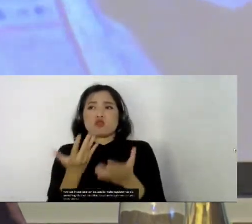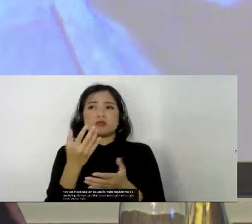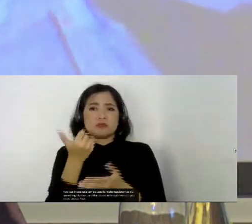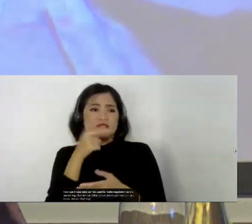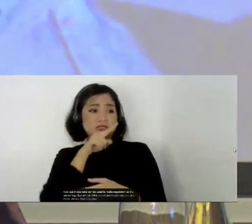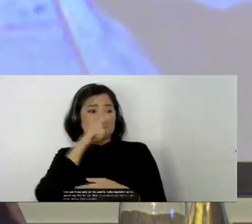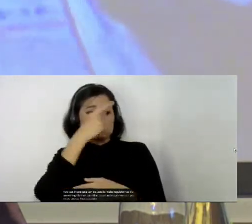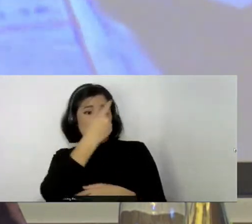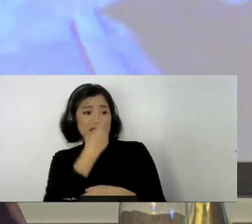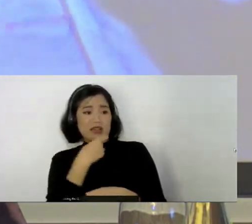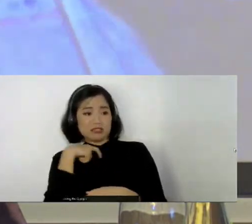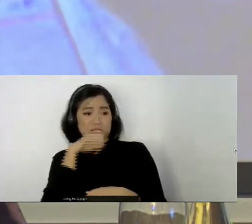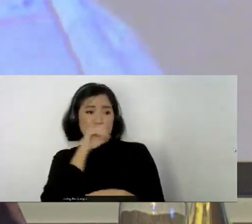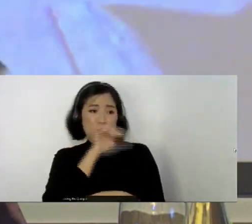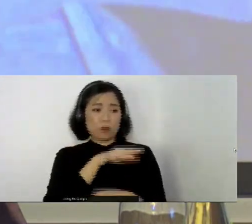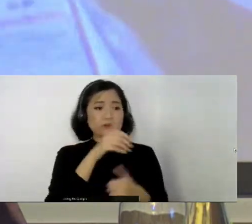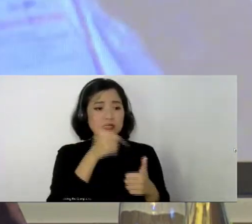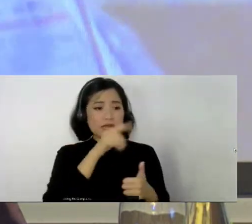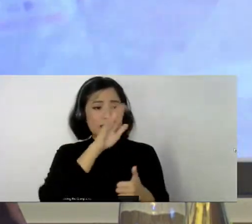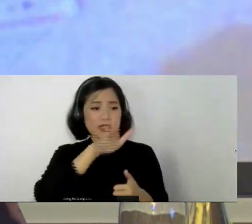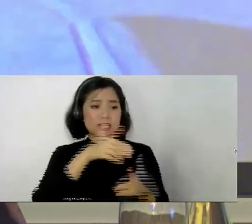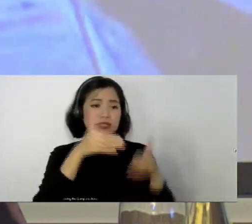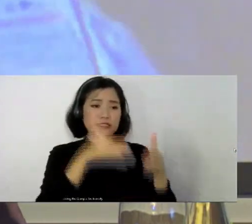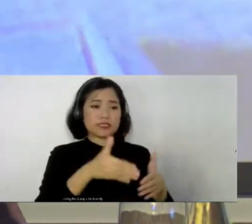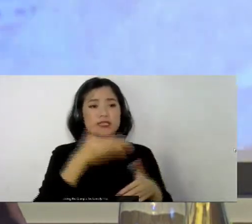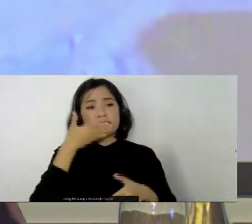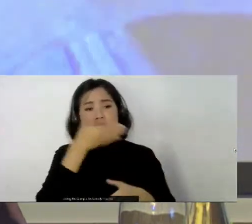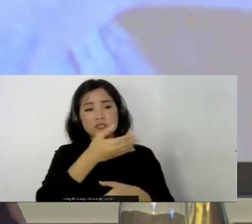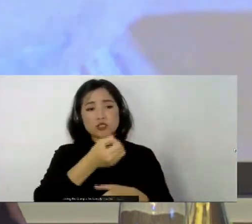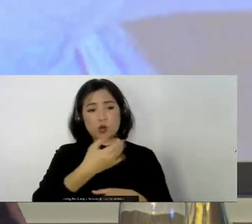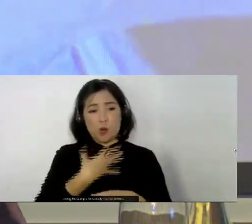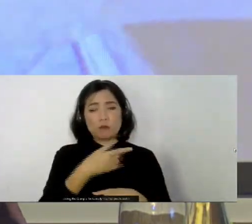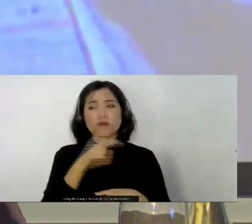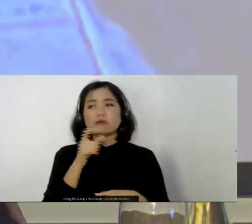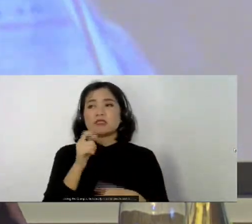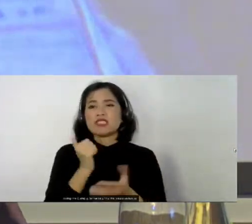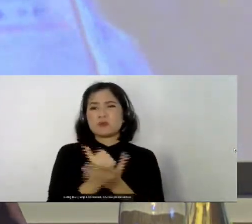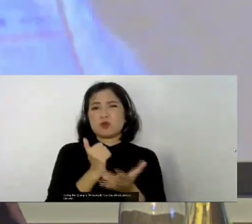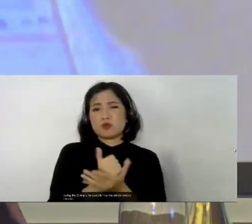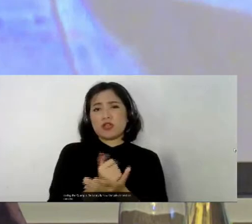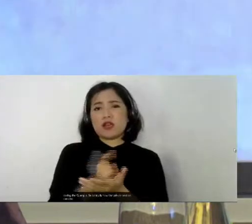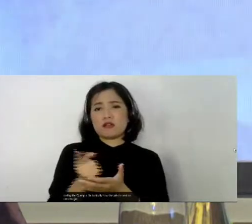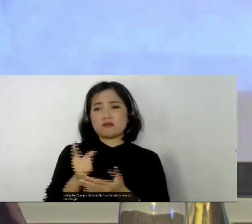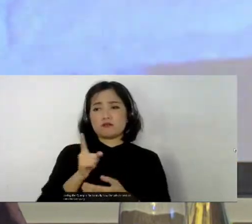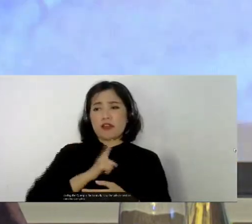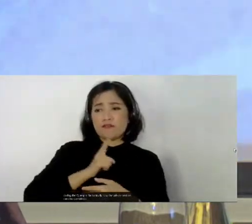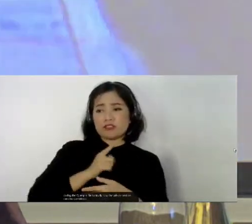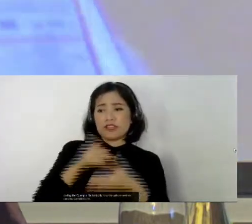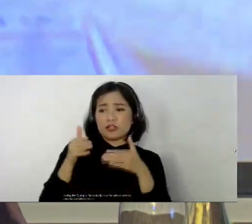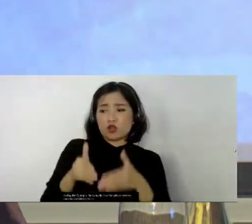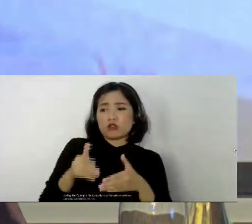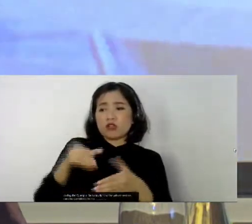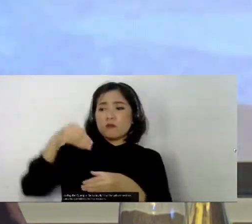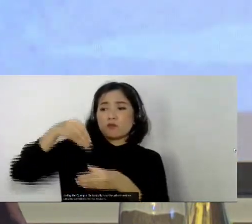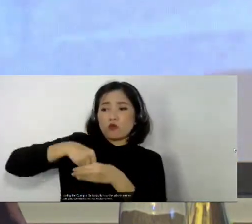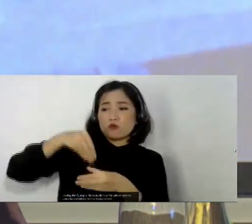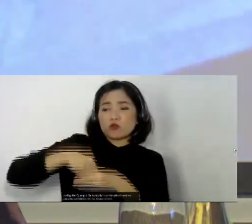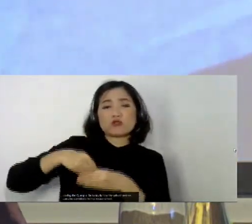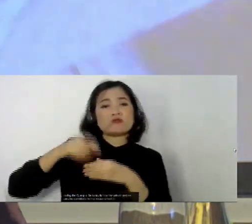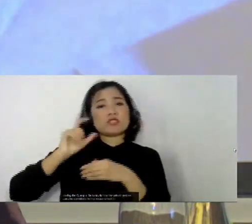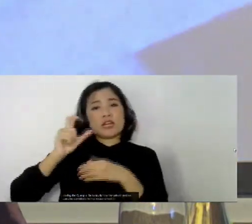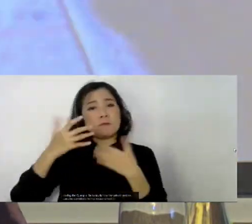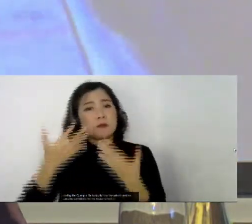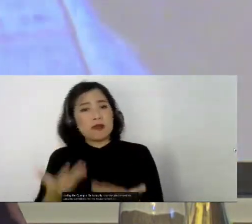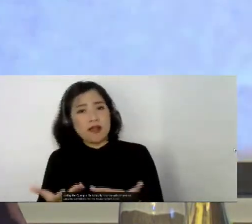during the Q&A. So basically, how the private sectors can also contribute to this measurement, to